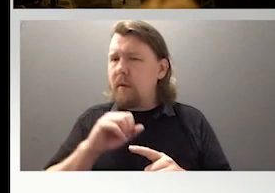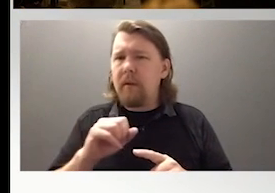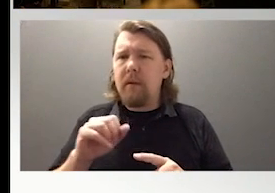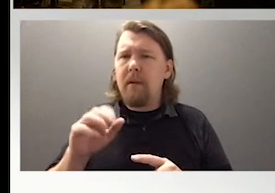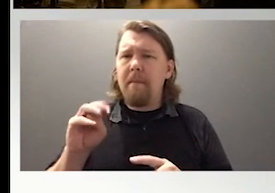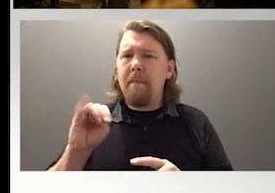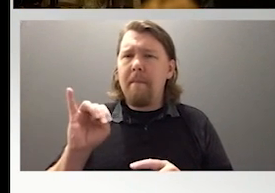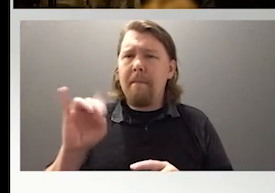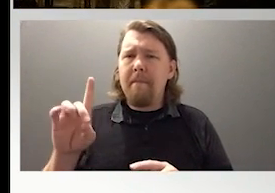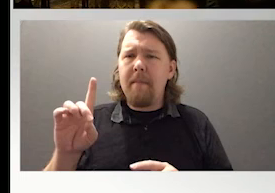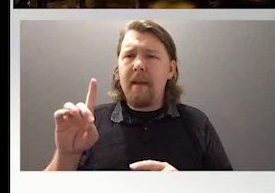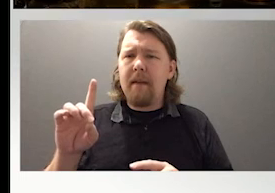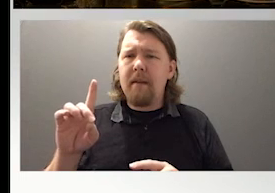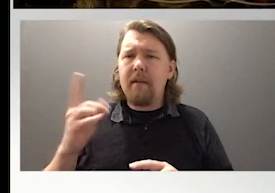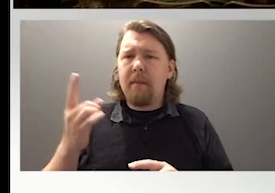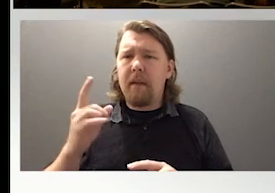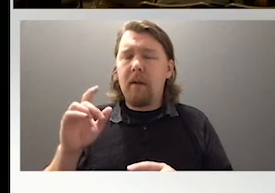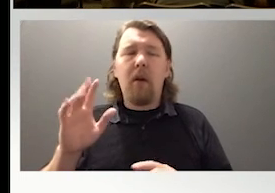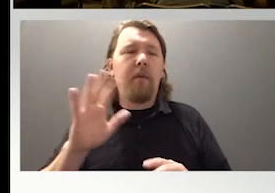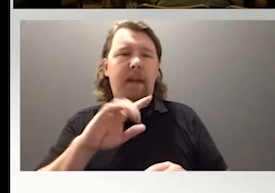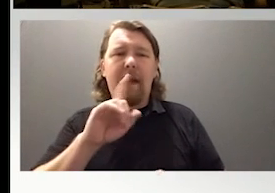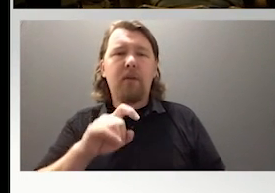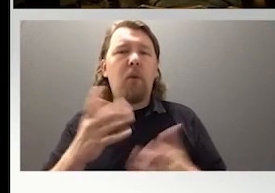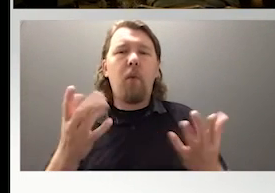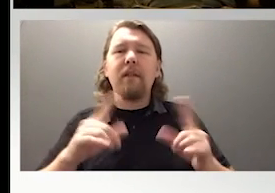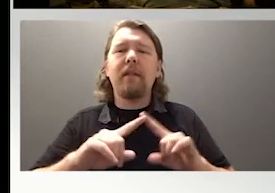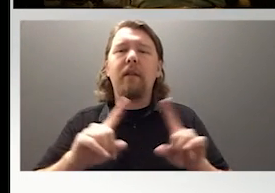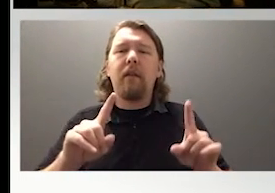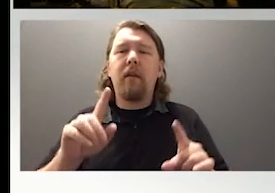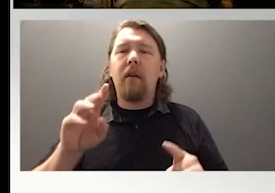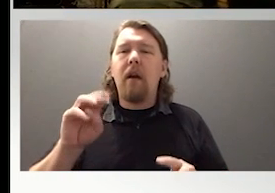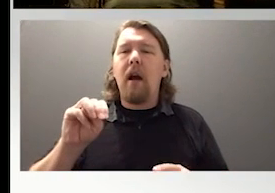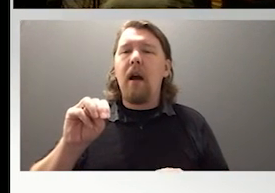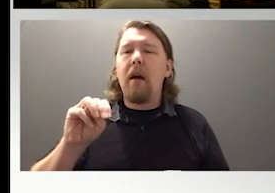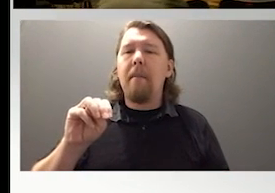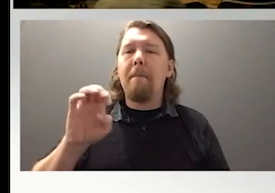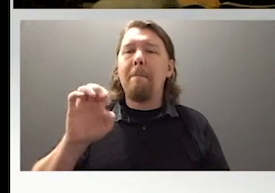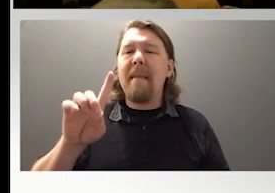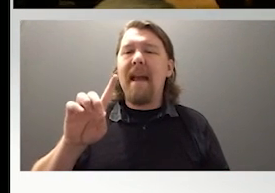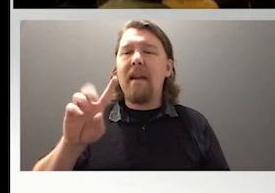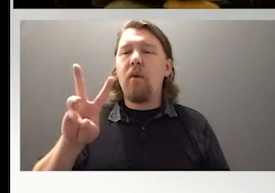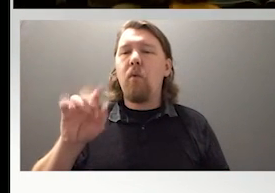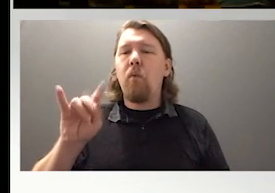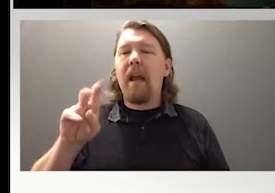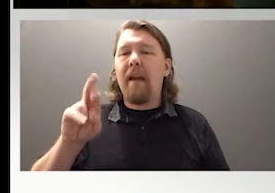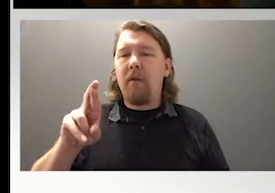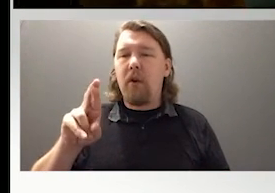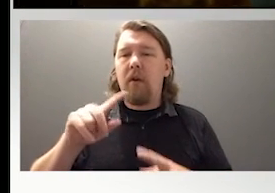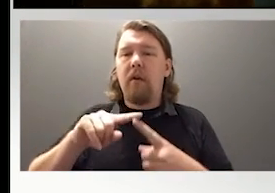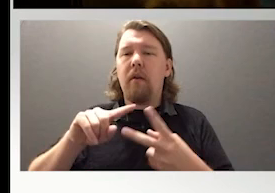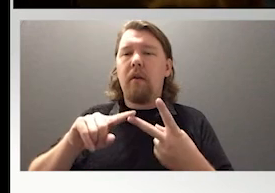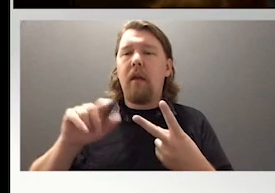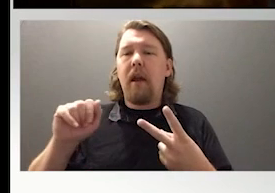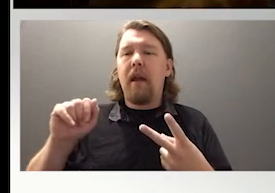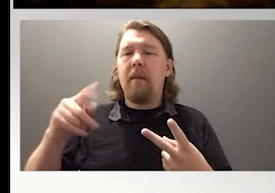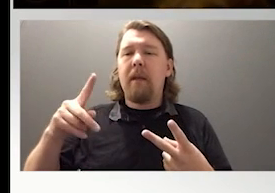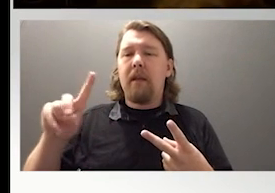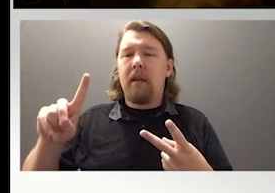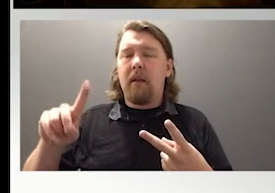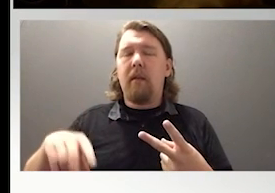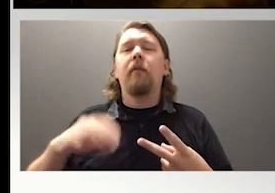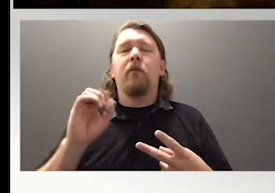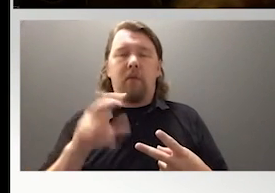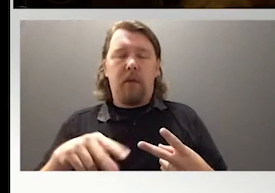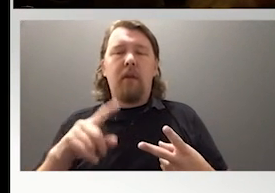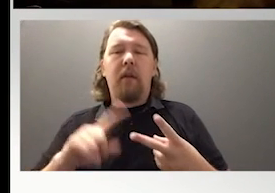Thank you. That's a great question. The question is, what's the difference between med waiver and APD? APD is